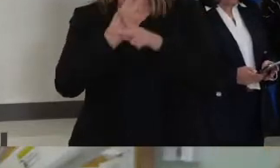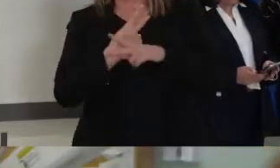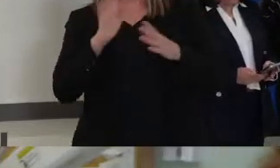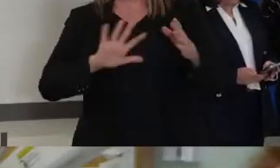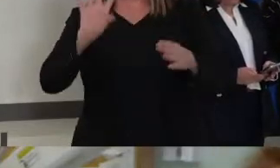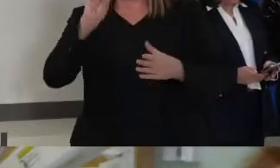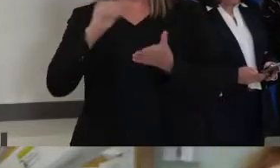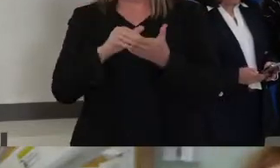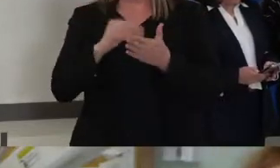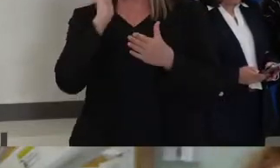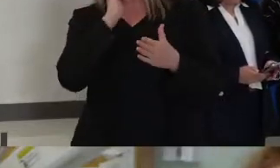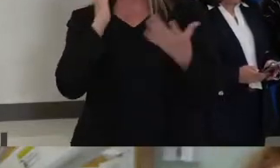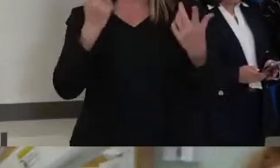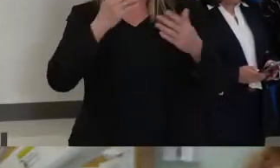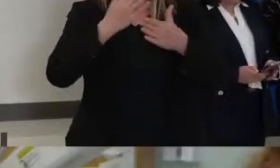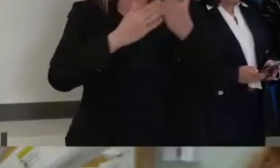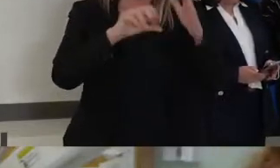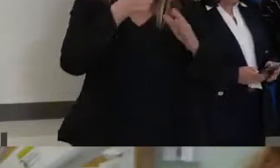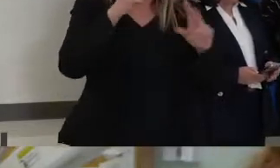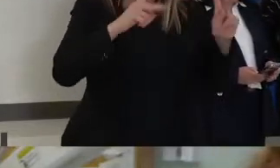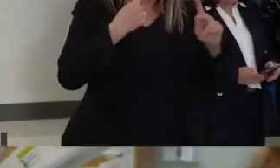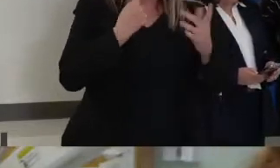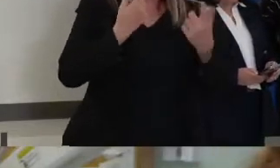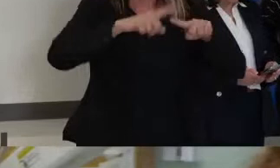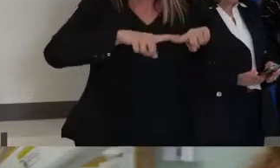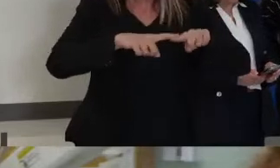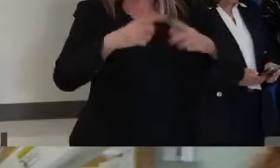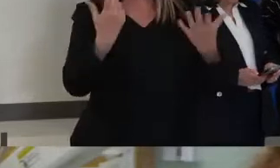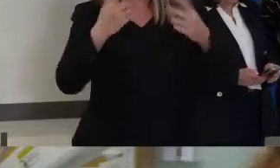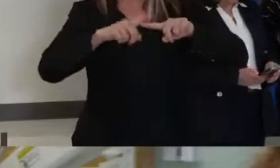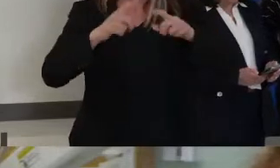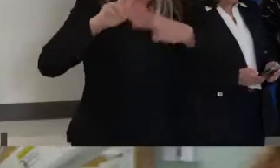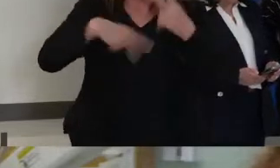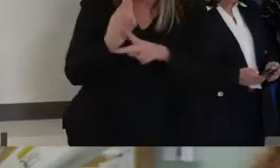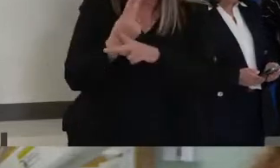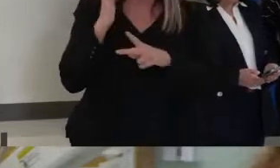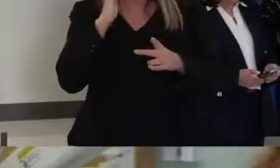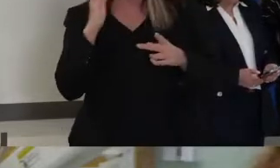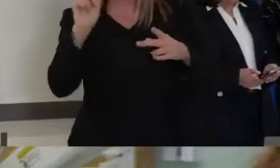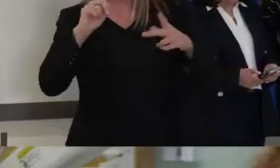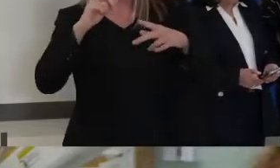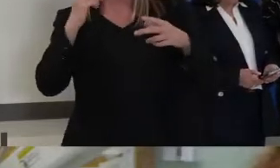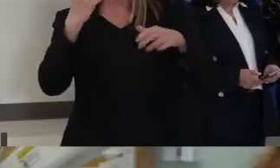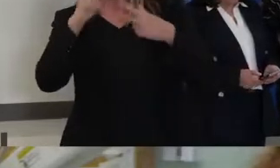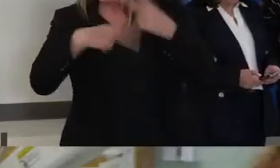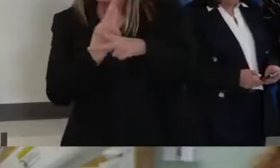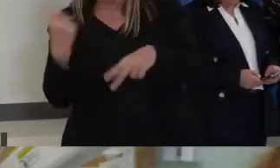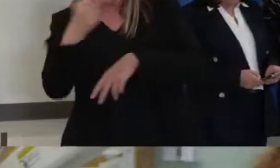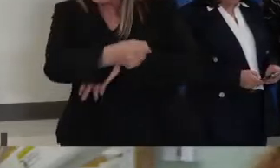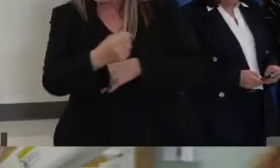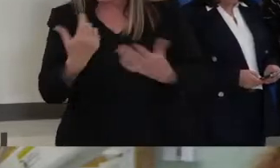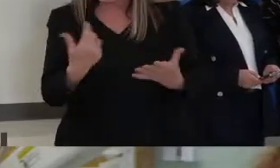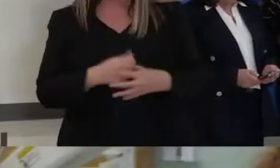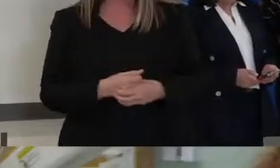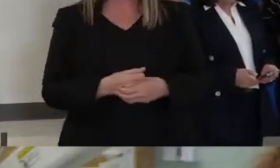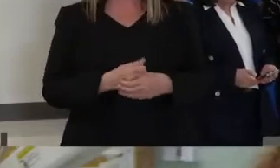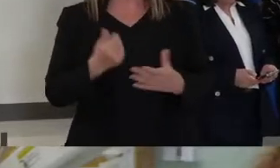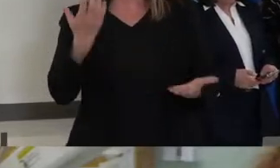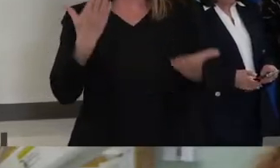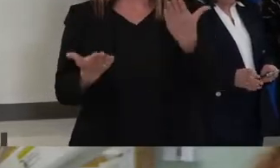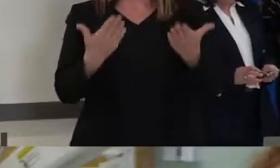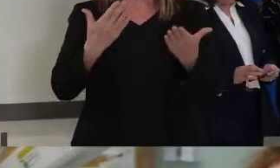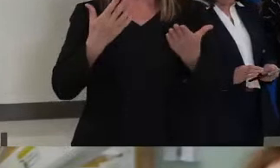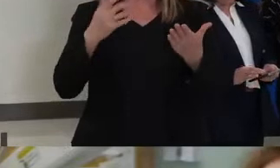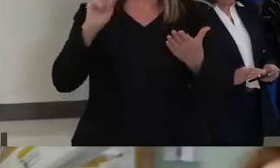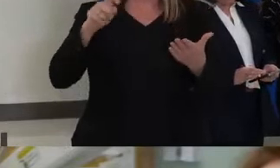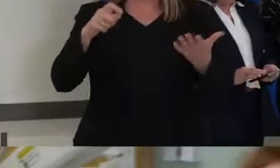more. Depending on the variety of bed that you're talking about or the variety of placement, you might need, some might